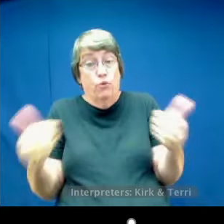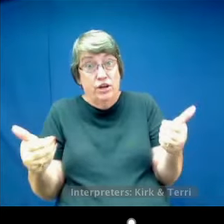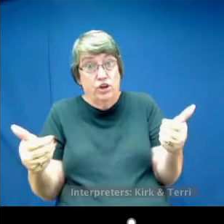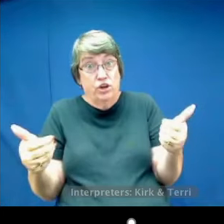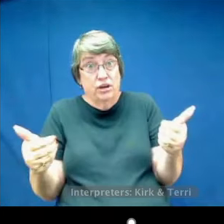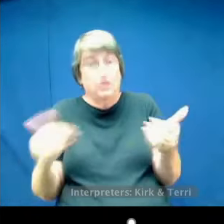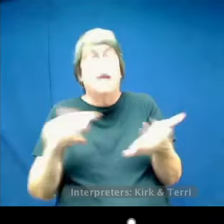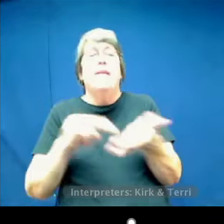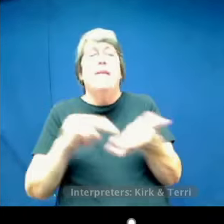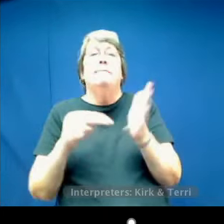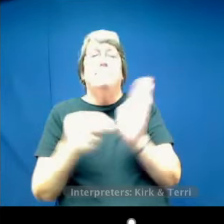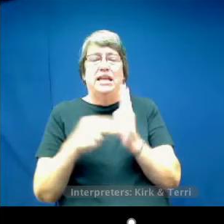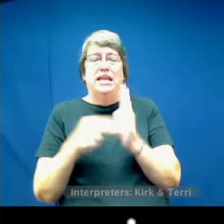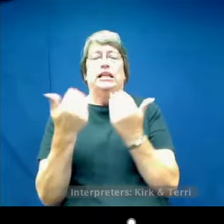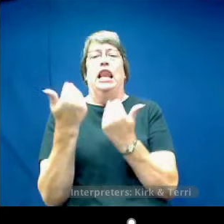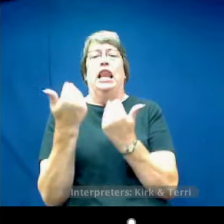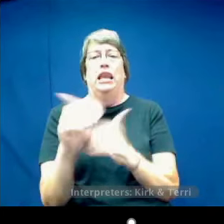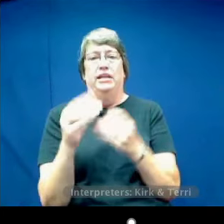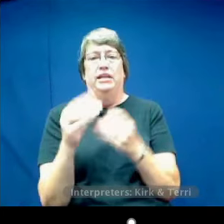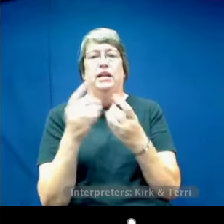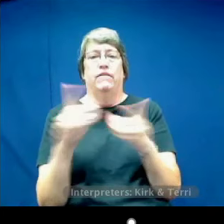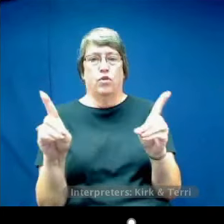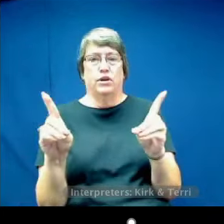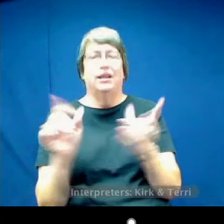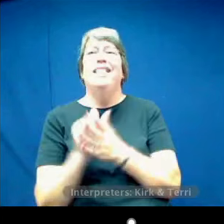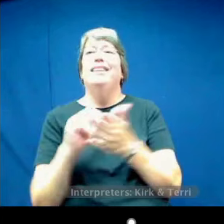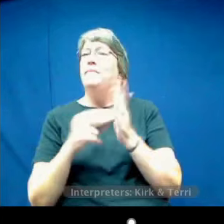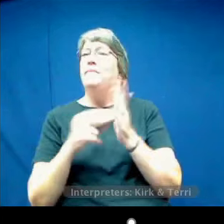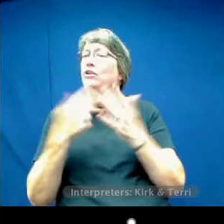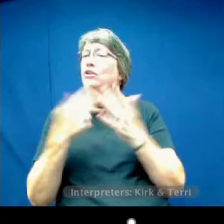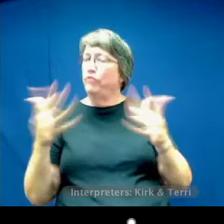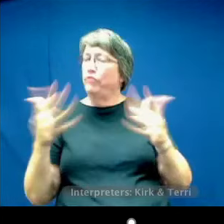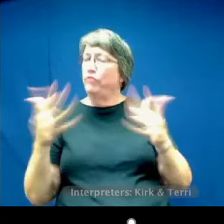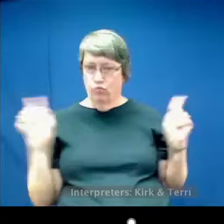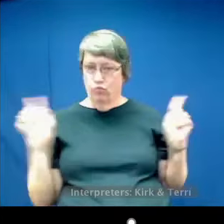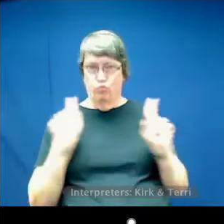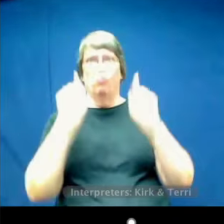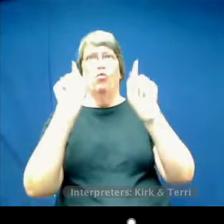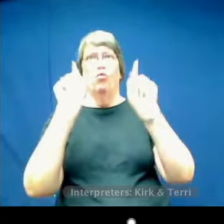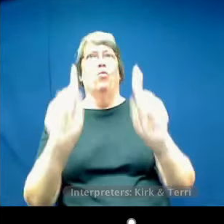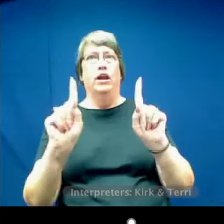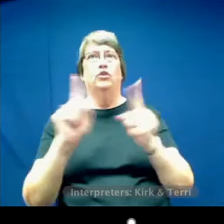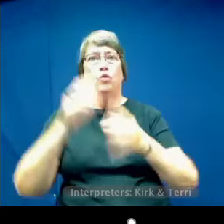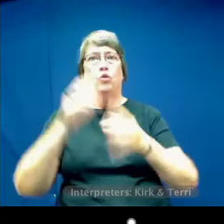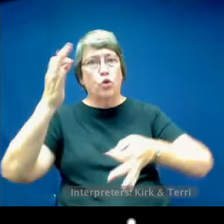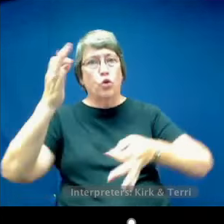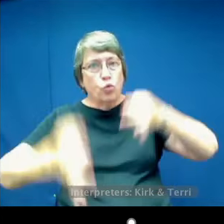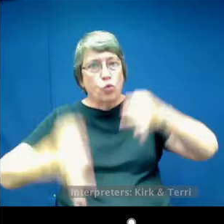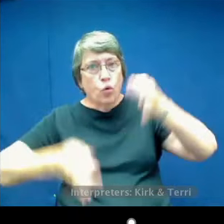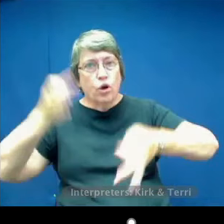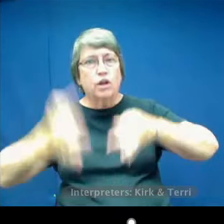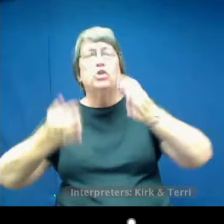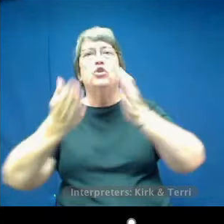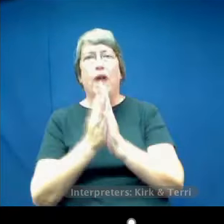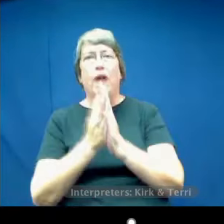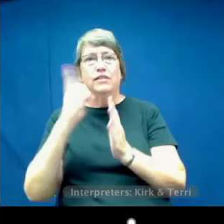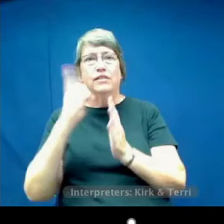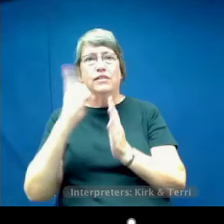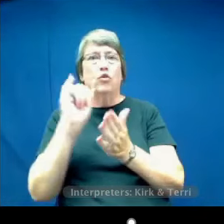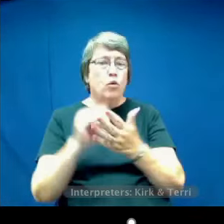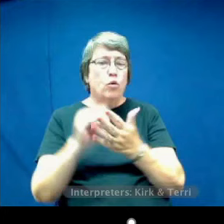and gotten the court to issue an order deciding on these particular things that you asked for in your pendente liste request.